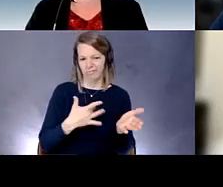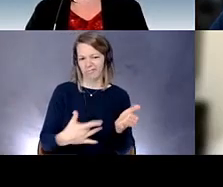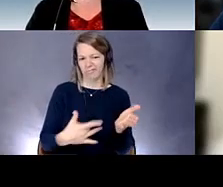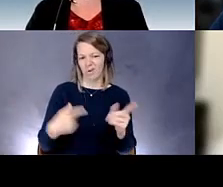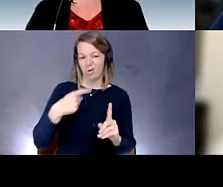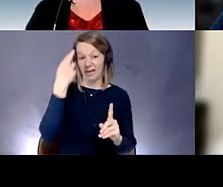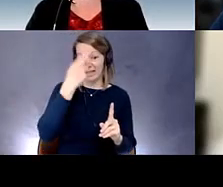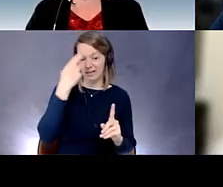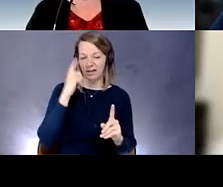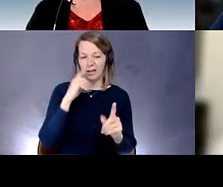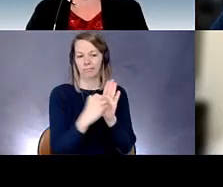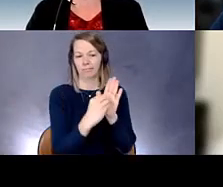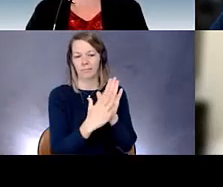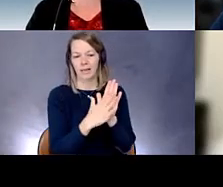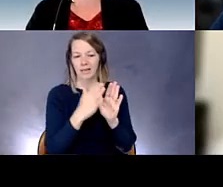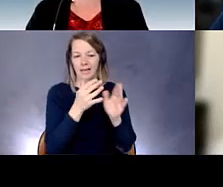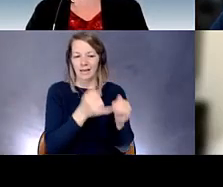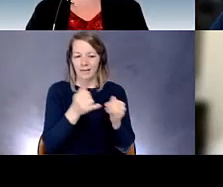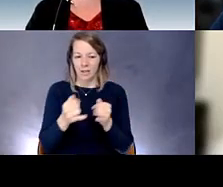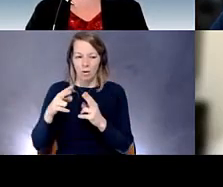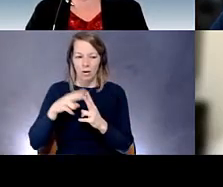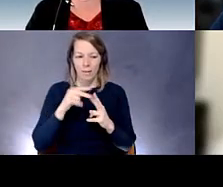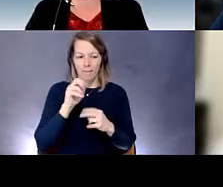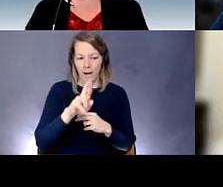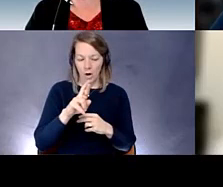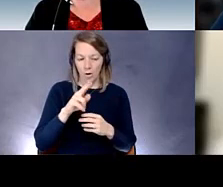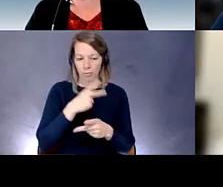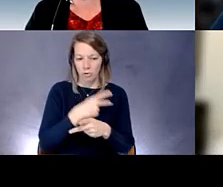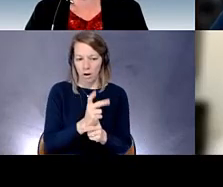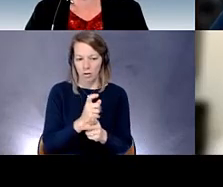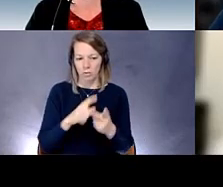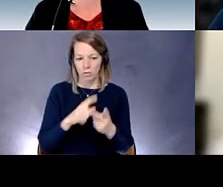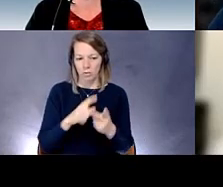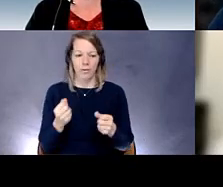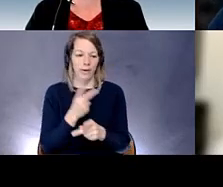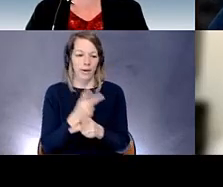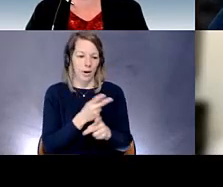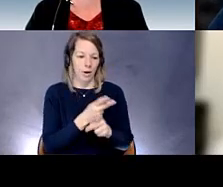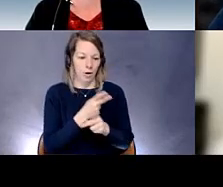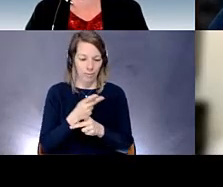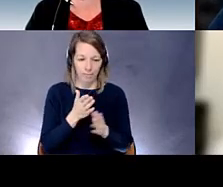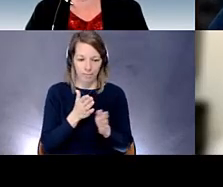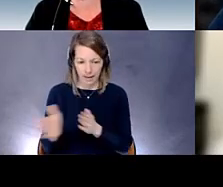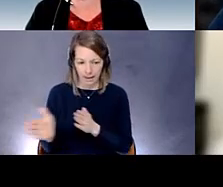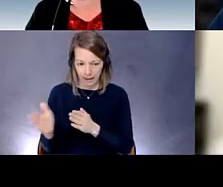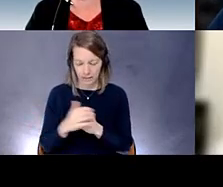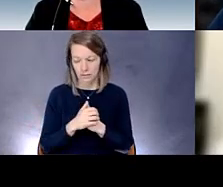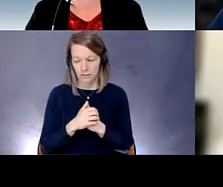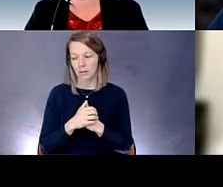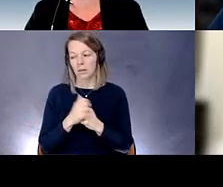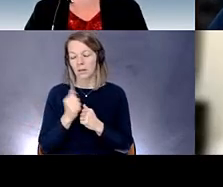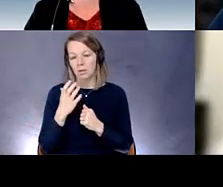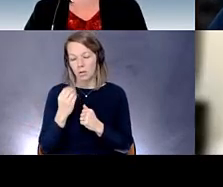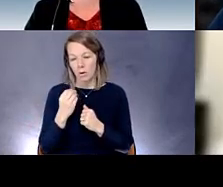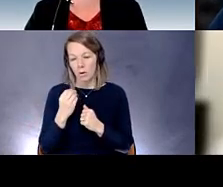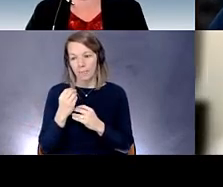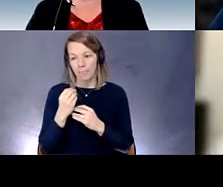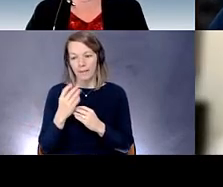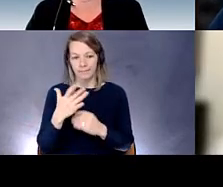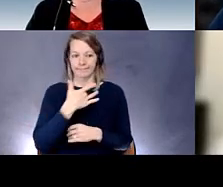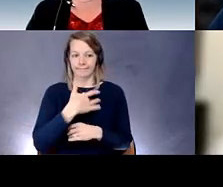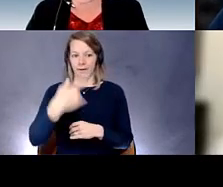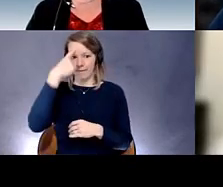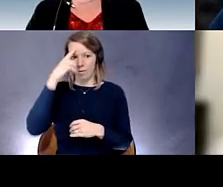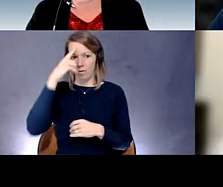not listing the individual payer products or healthcare plans. And so that is something that typically for